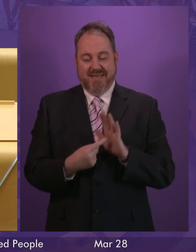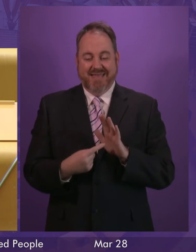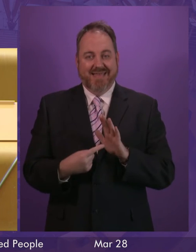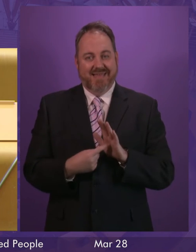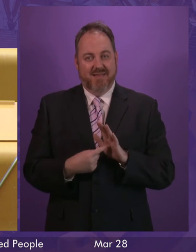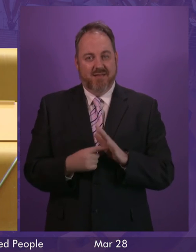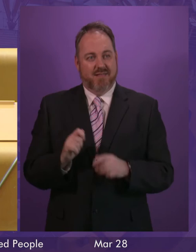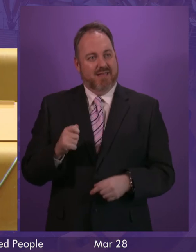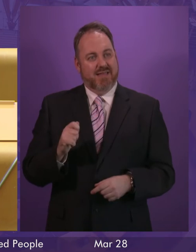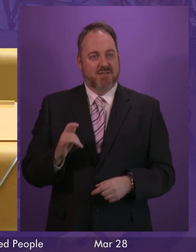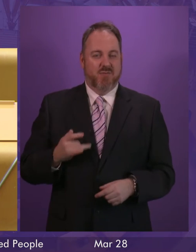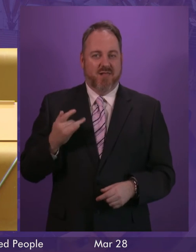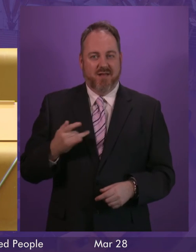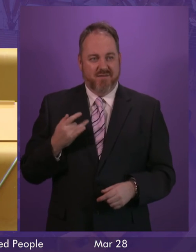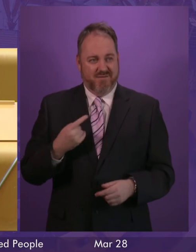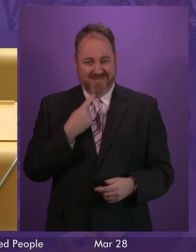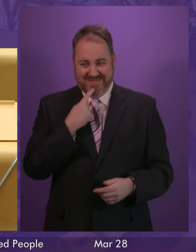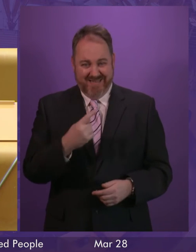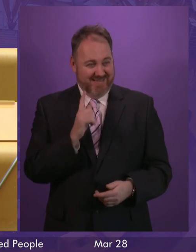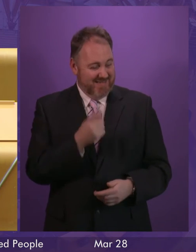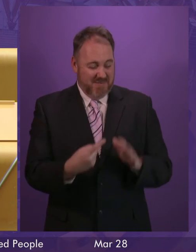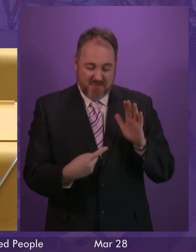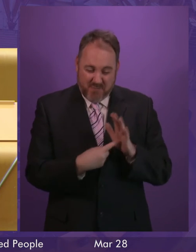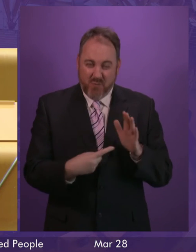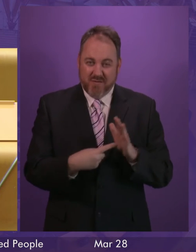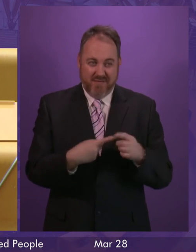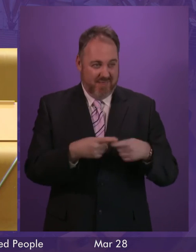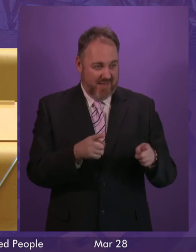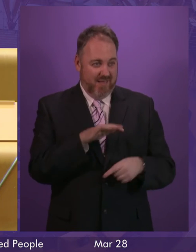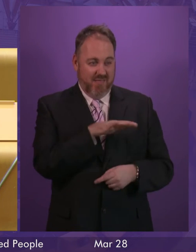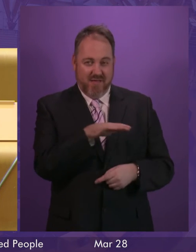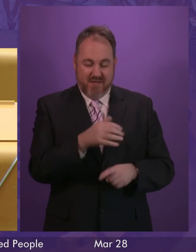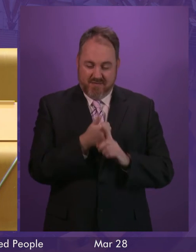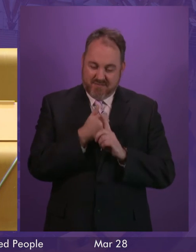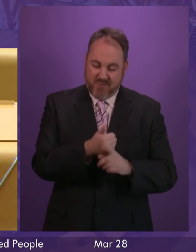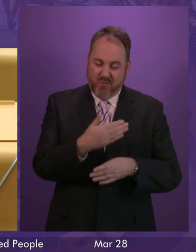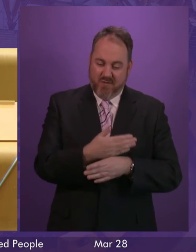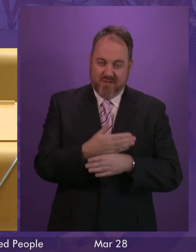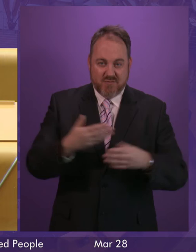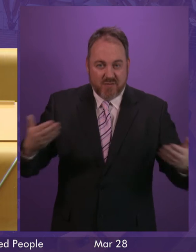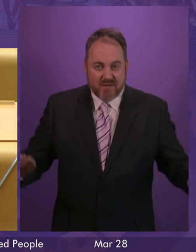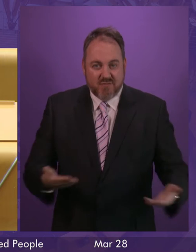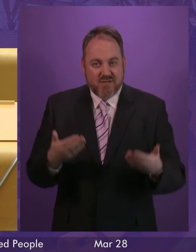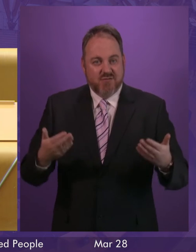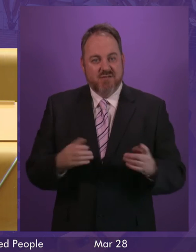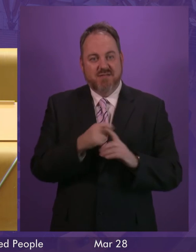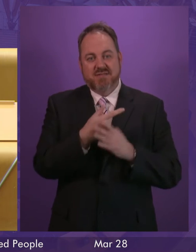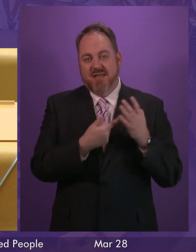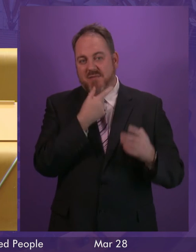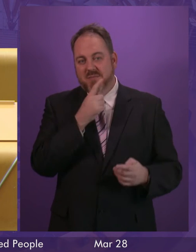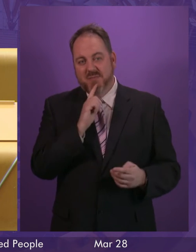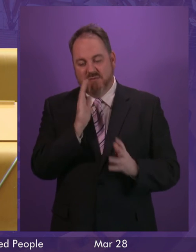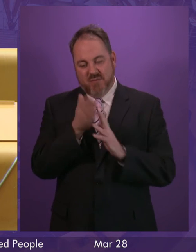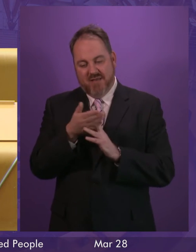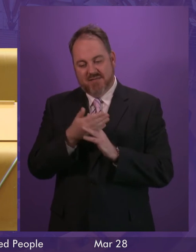length about the importance of their role and promised a review to report by April 2014. That review never